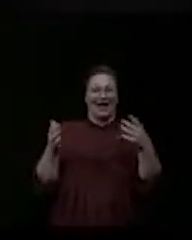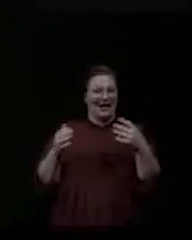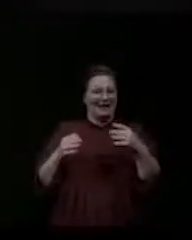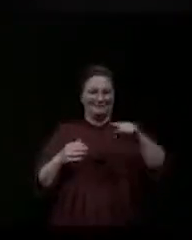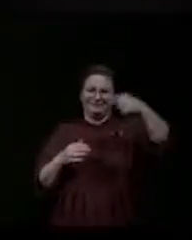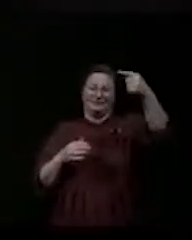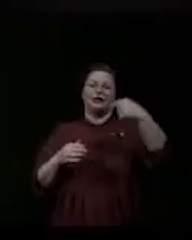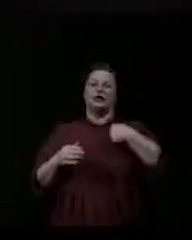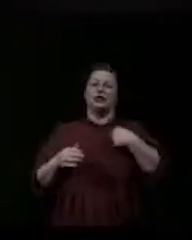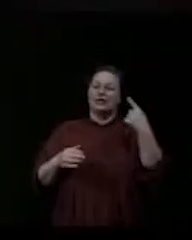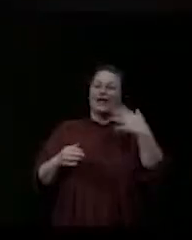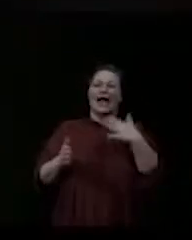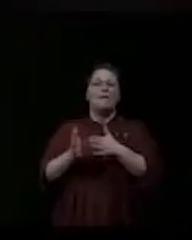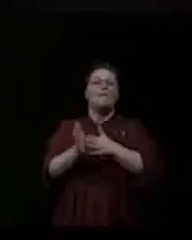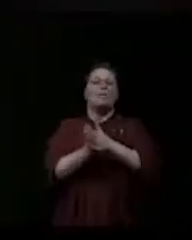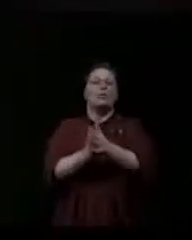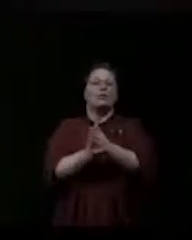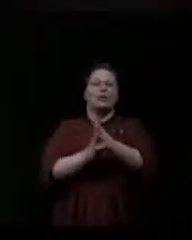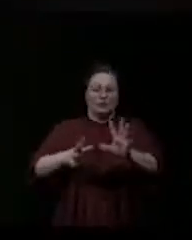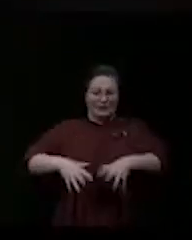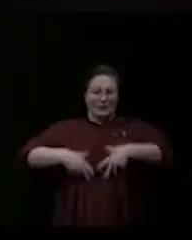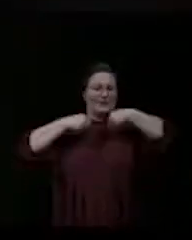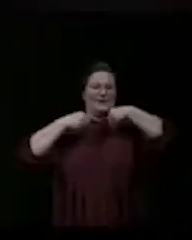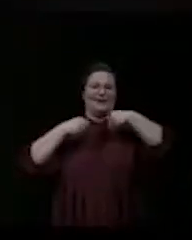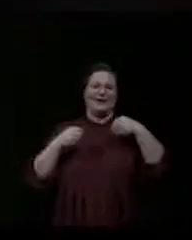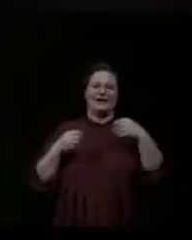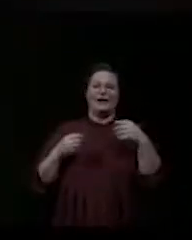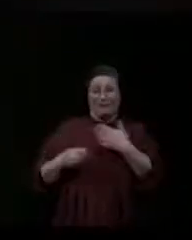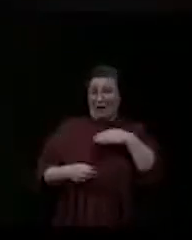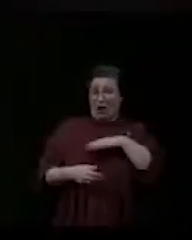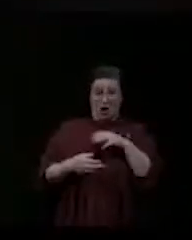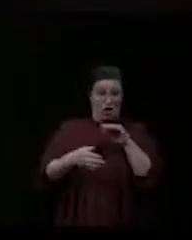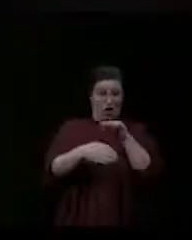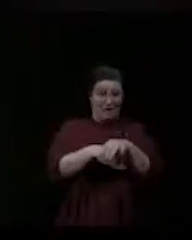it's really important to bring that. And we got over 300